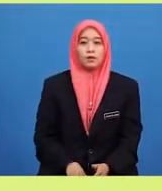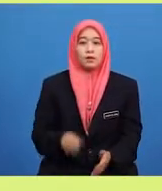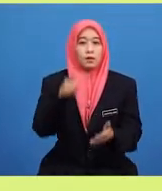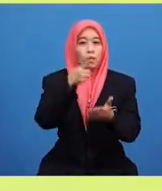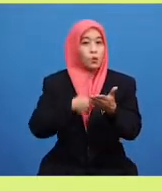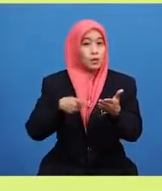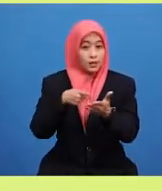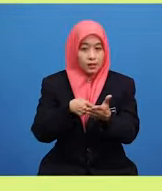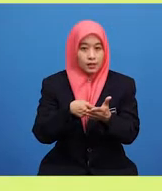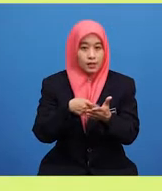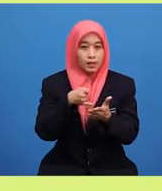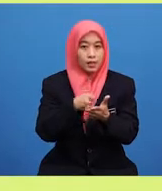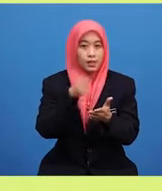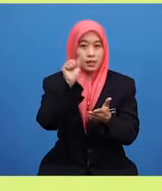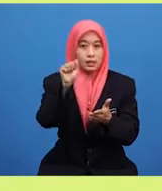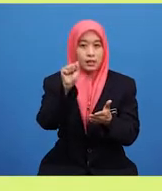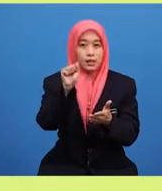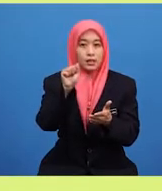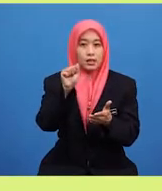What's this?